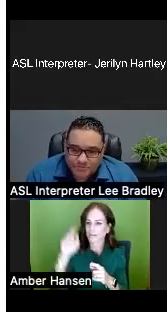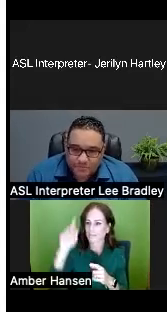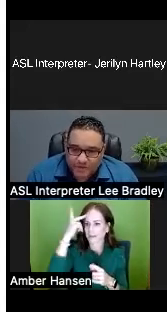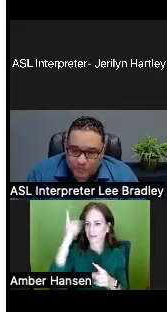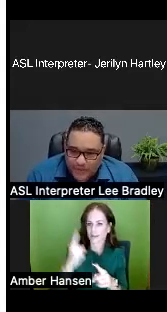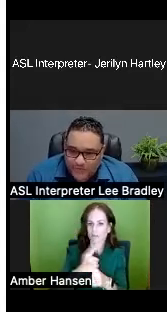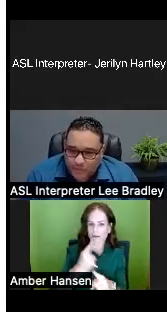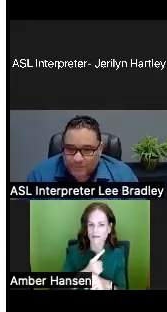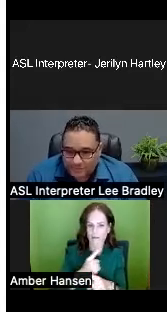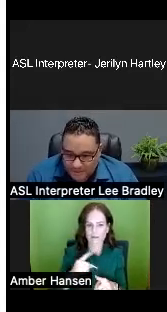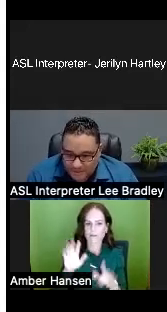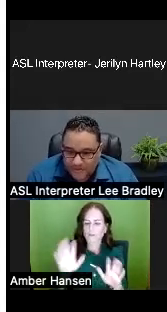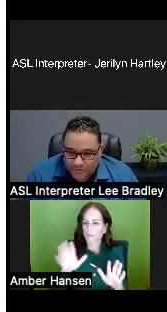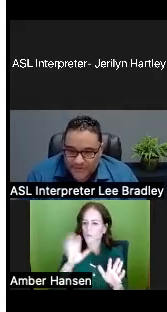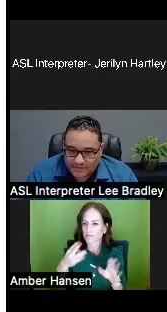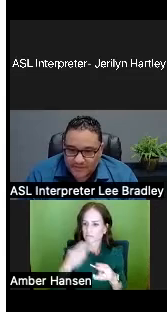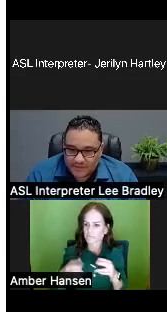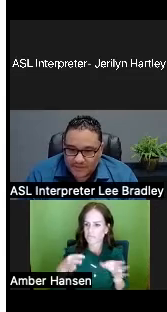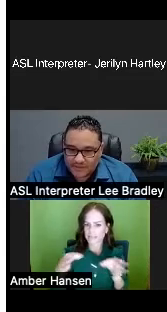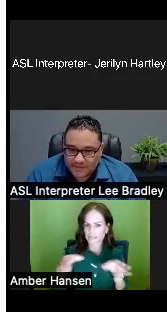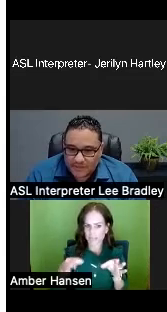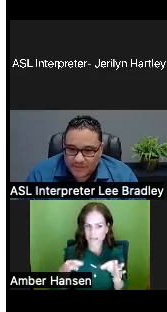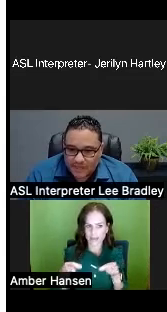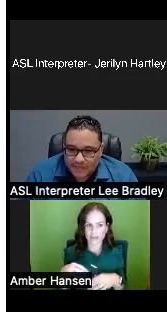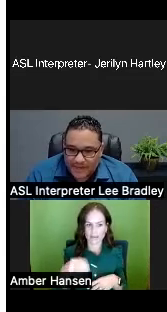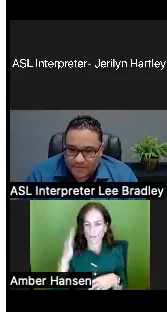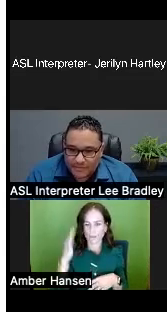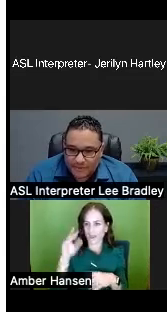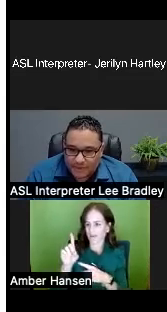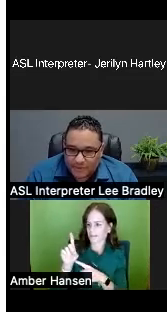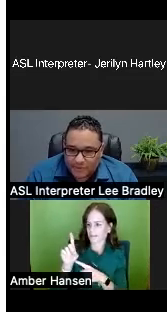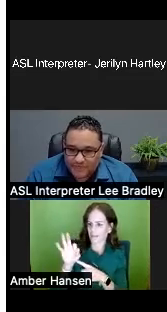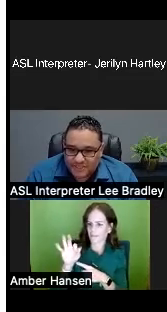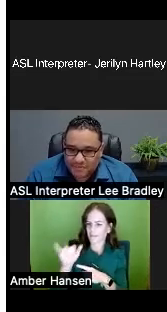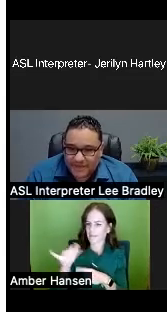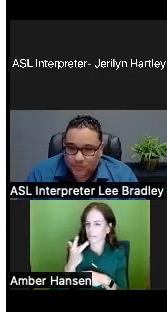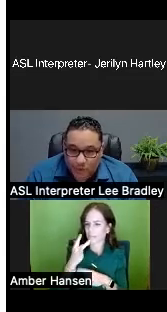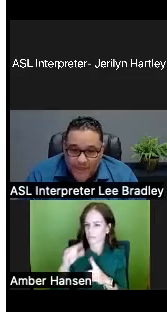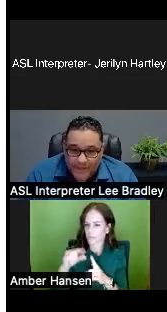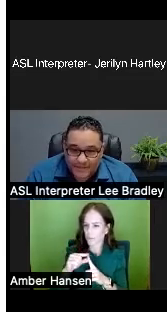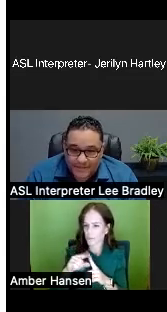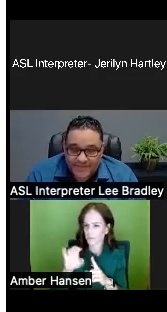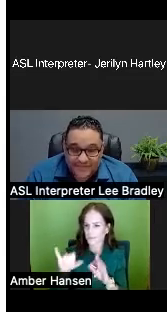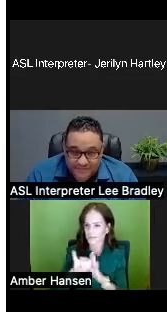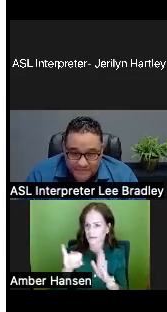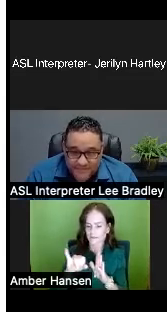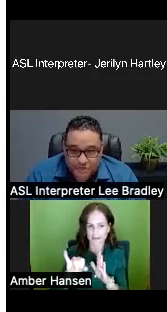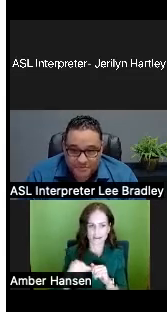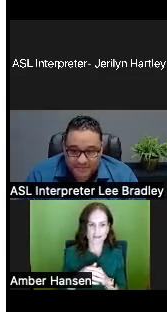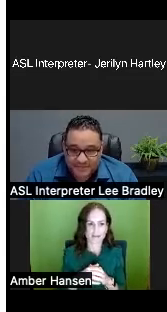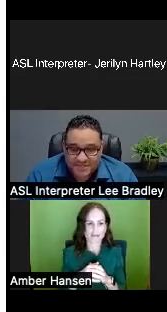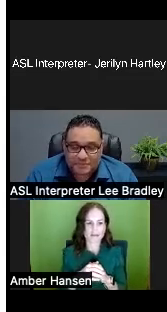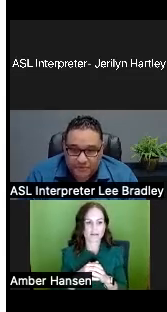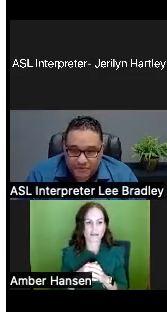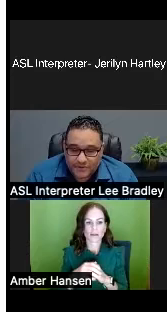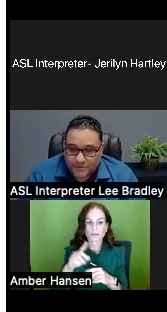Most people mean well. They want to be politically correct. And I want to briefly explain why the term